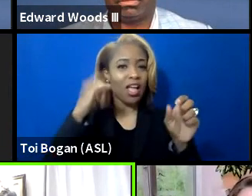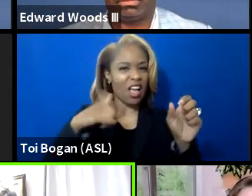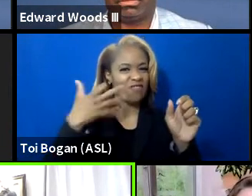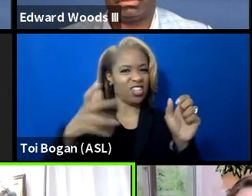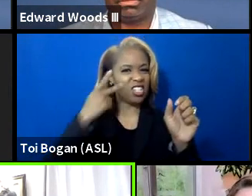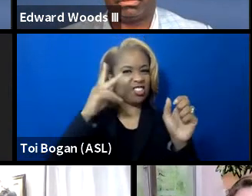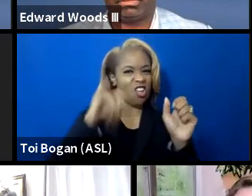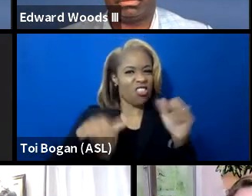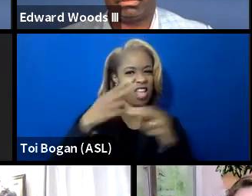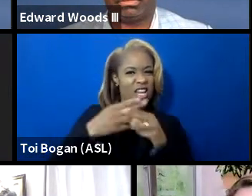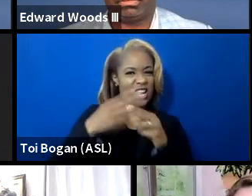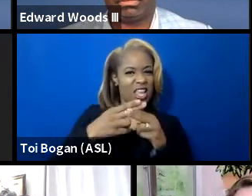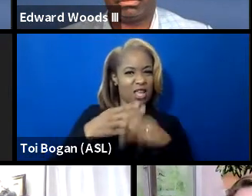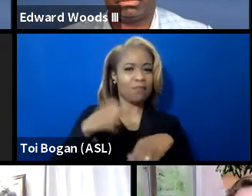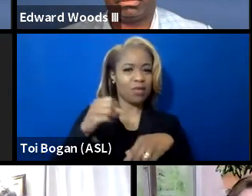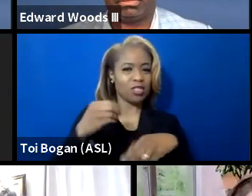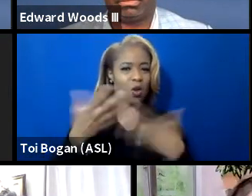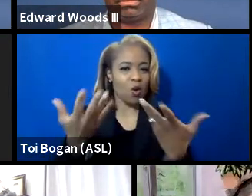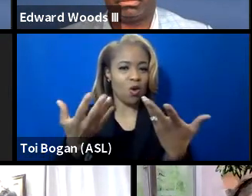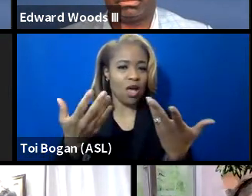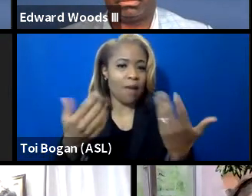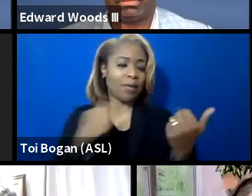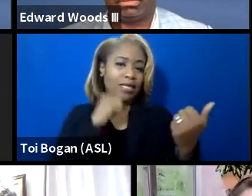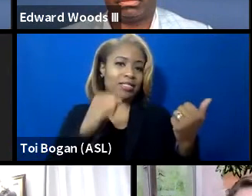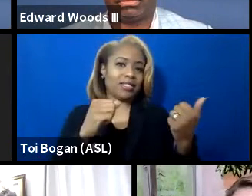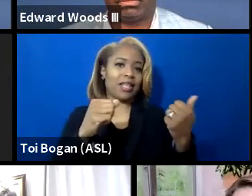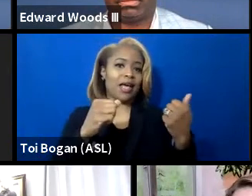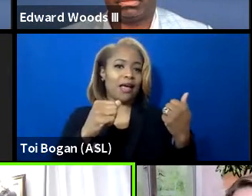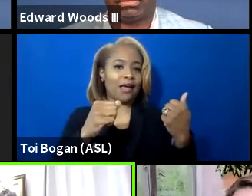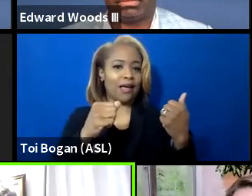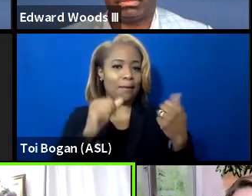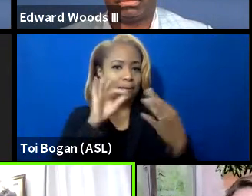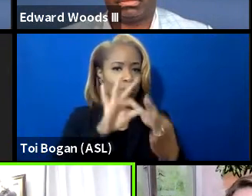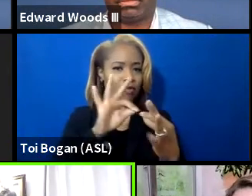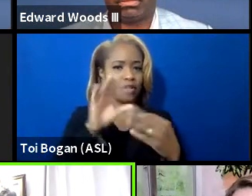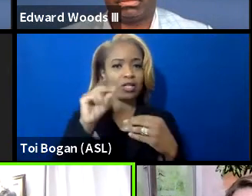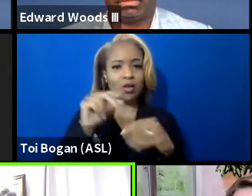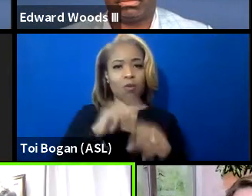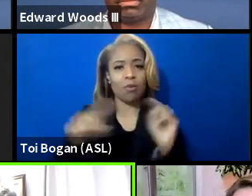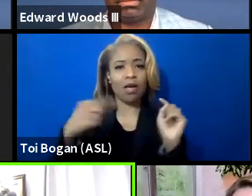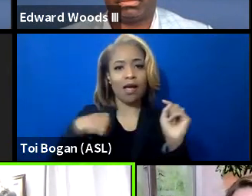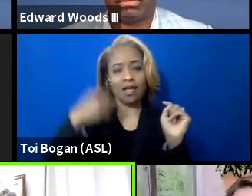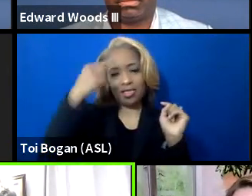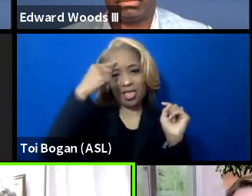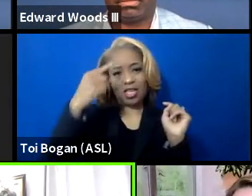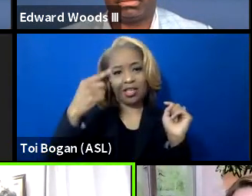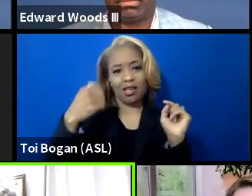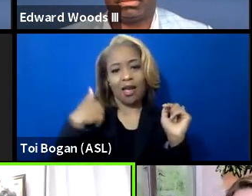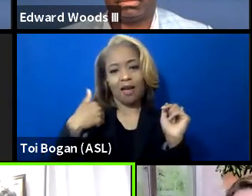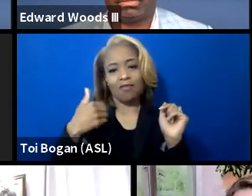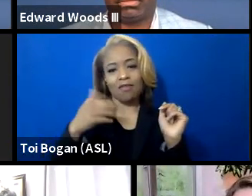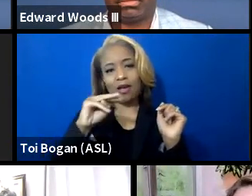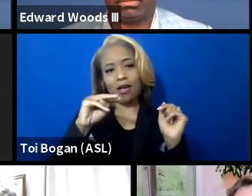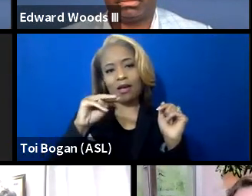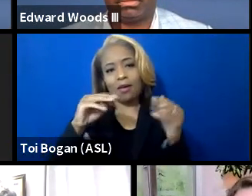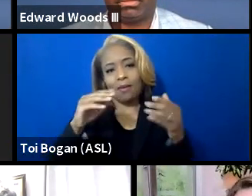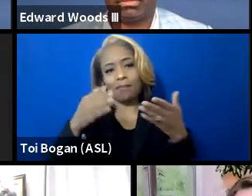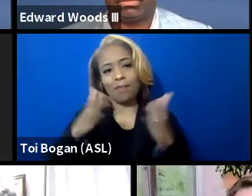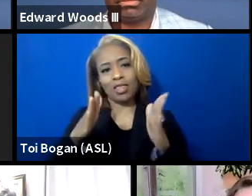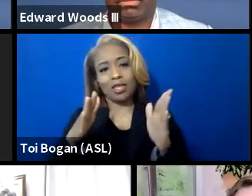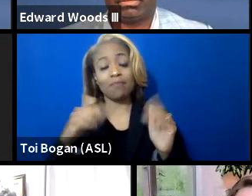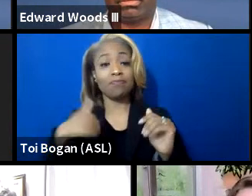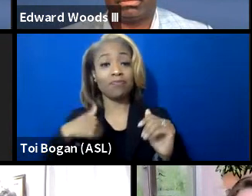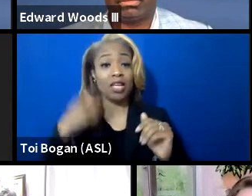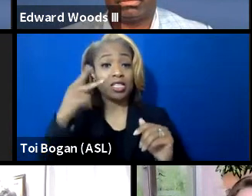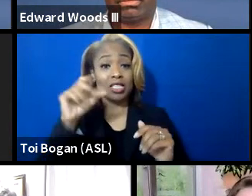things. So yeah, it's not, again, it's not perfect, but I think there's a method behind the madness. I see Steve's